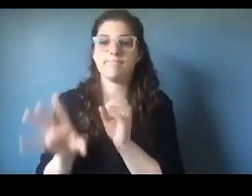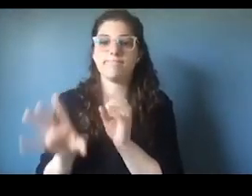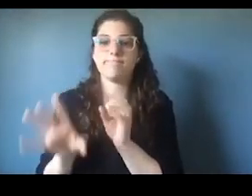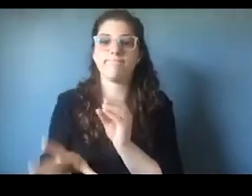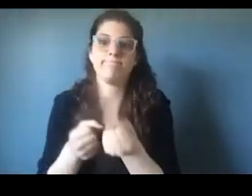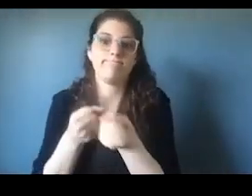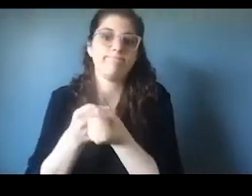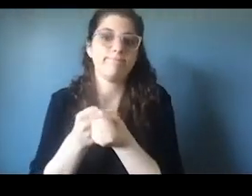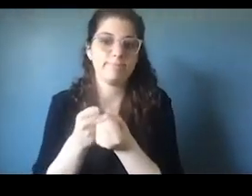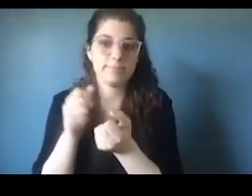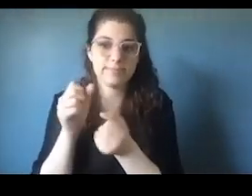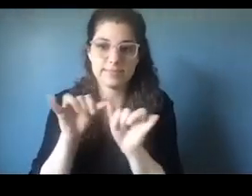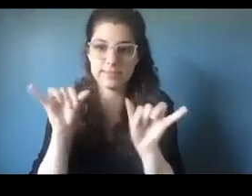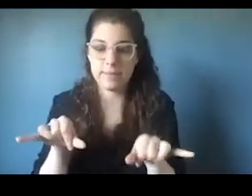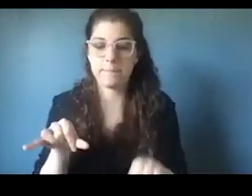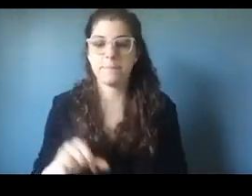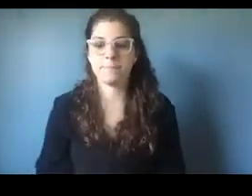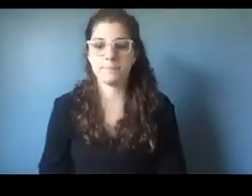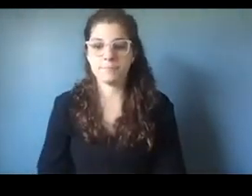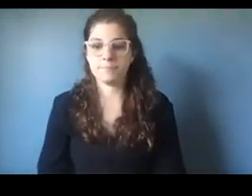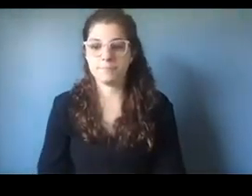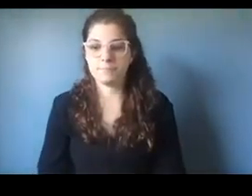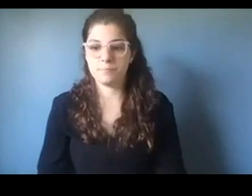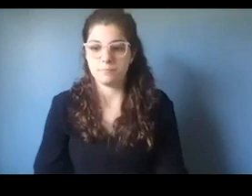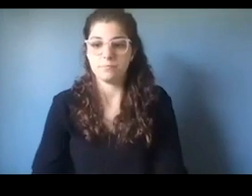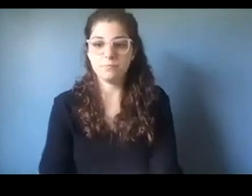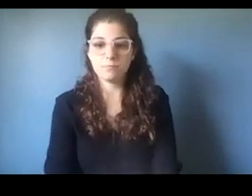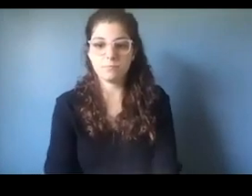other thing that the CARES Act did is it